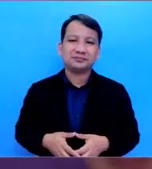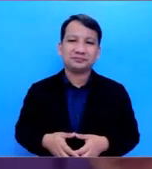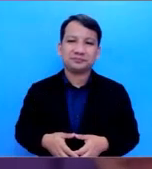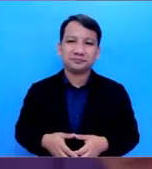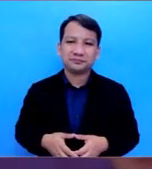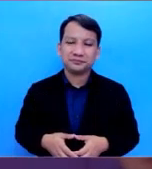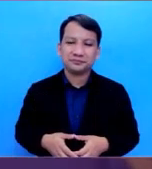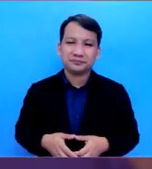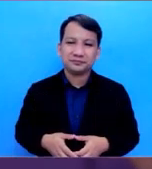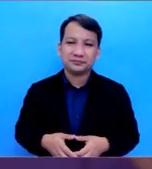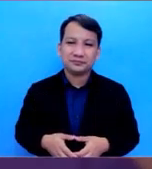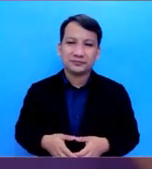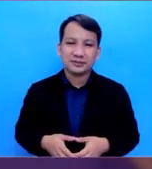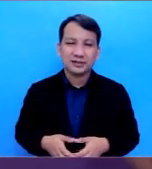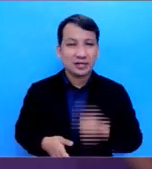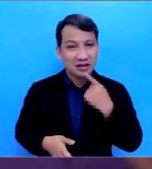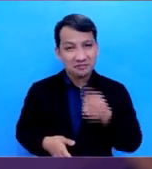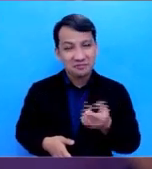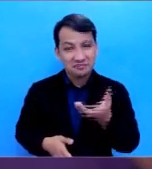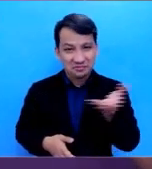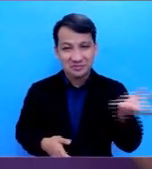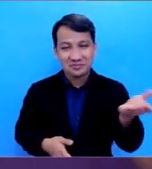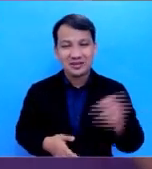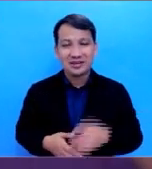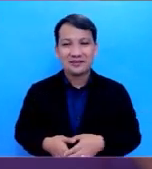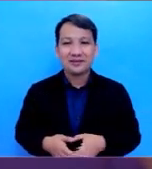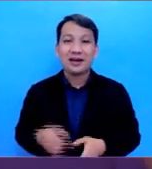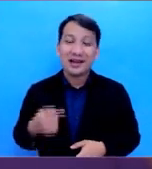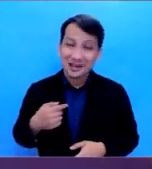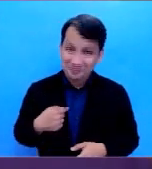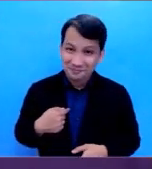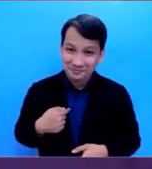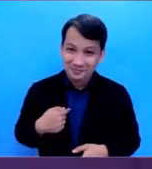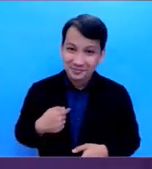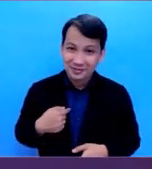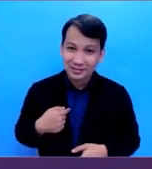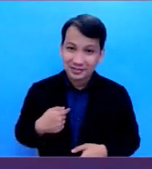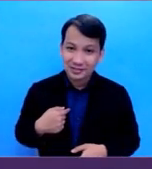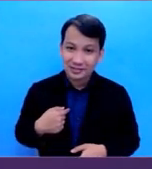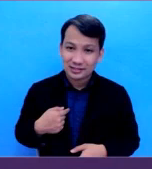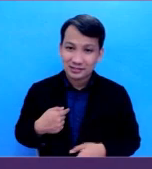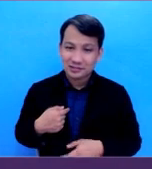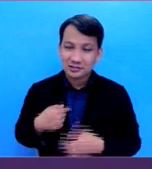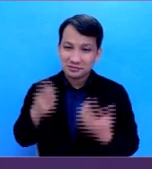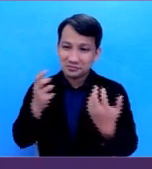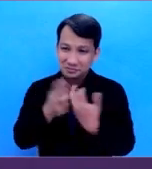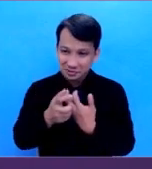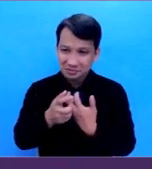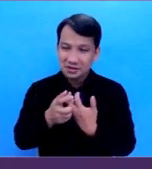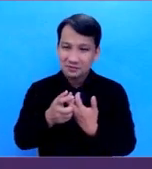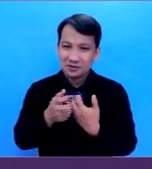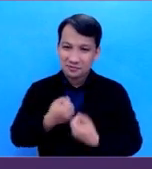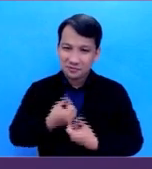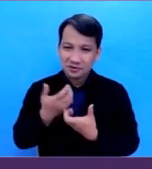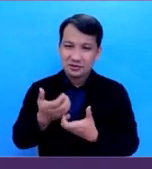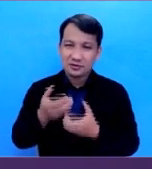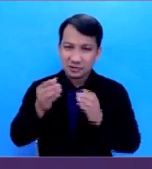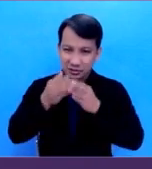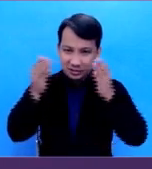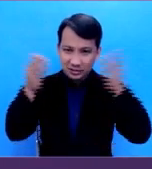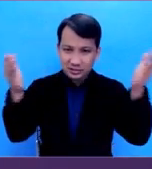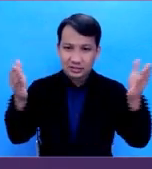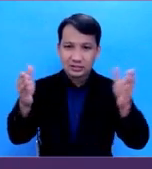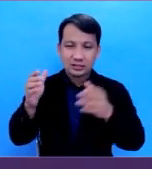And let me just say, I am elated to be here with you today as we celebrate and